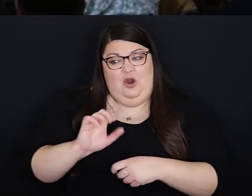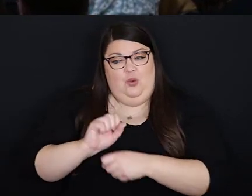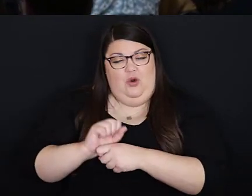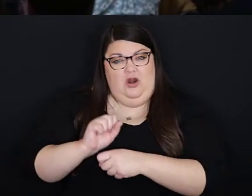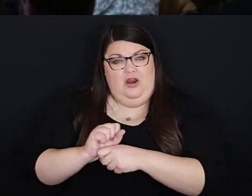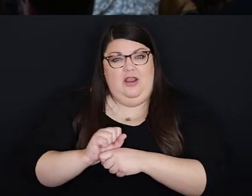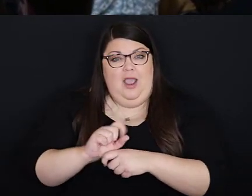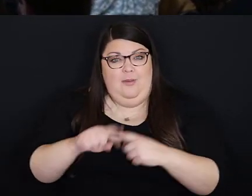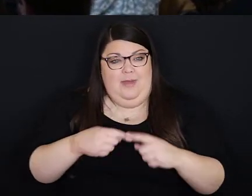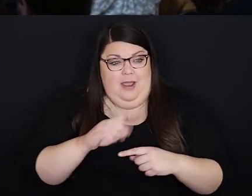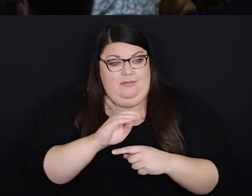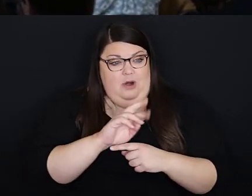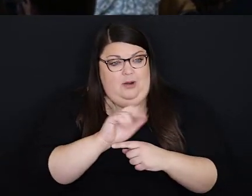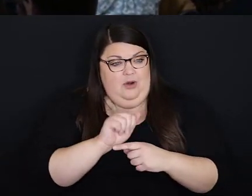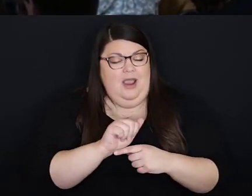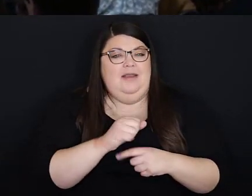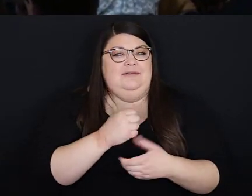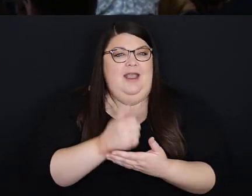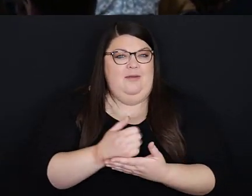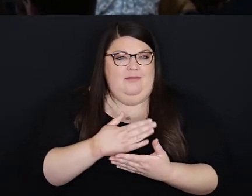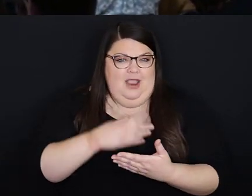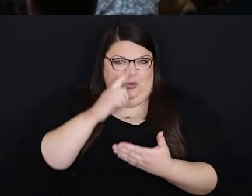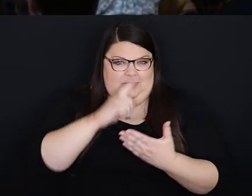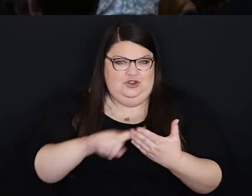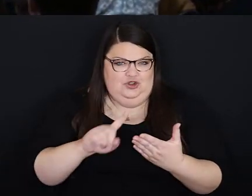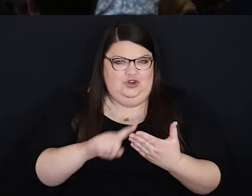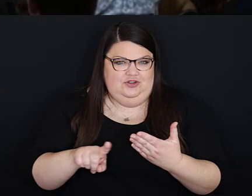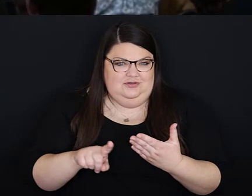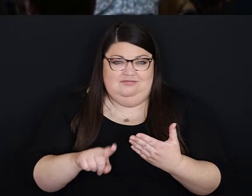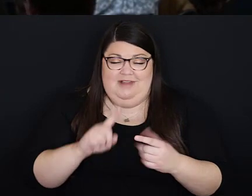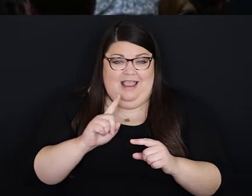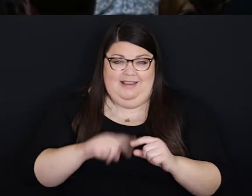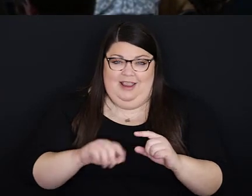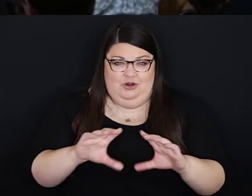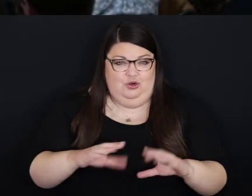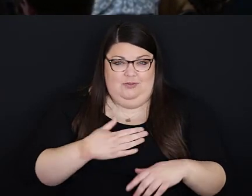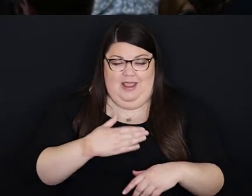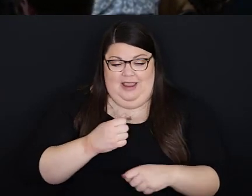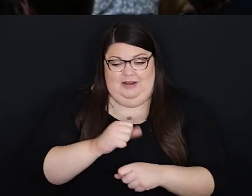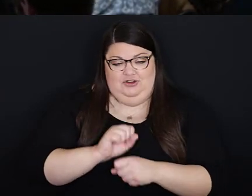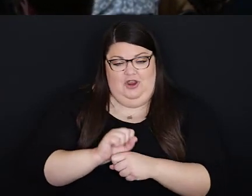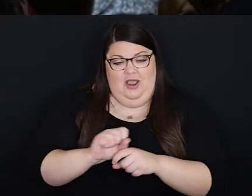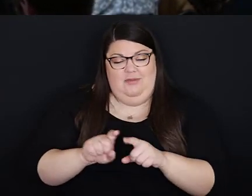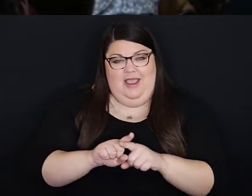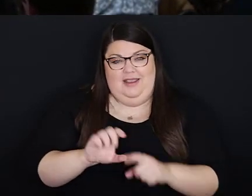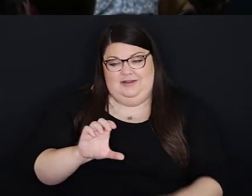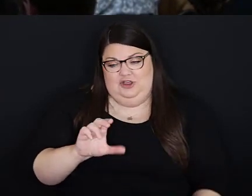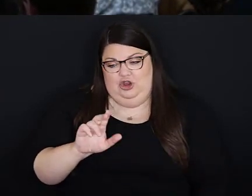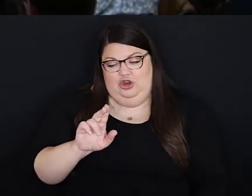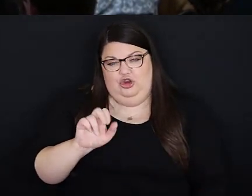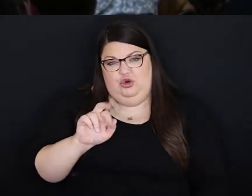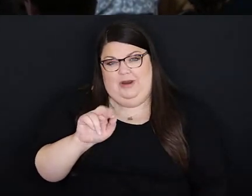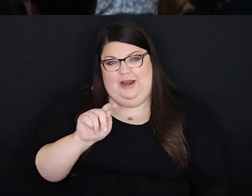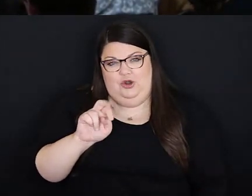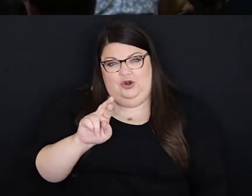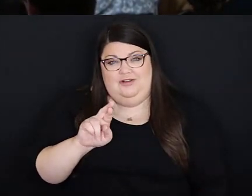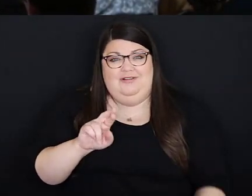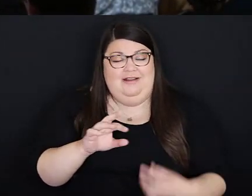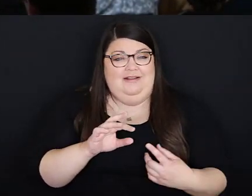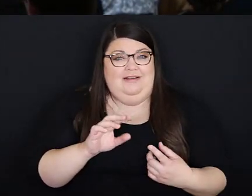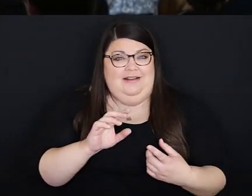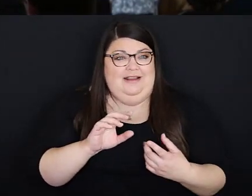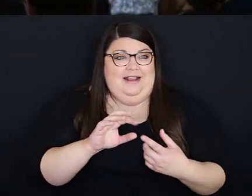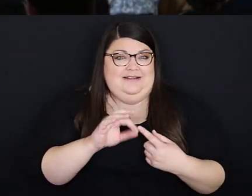1960s has made my research possible. Yeah. And I can't do my job as a curator unless there are essays and images and